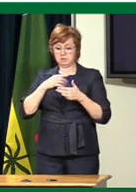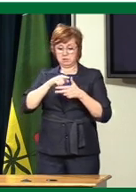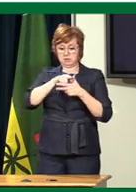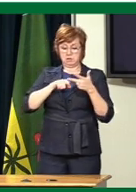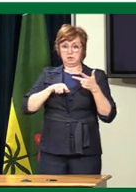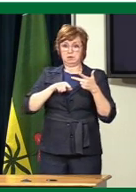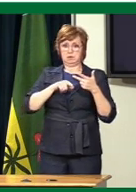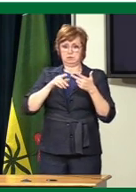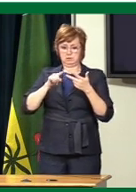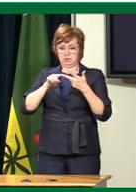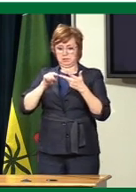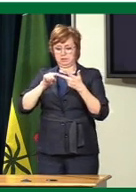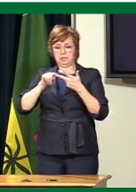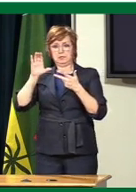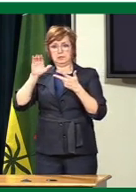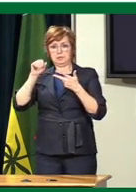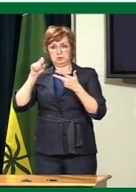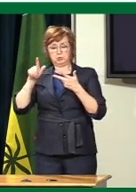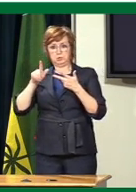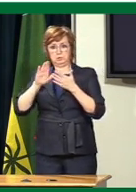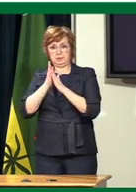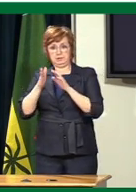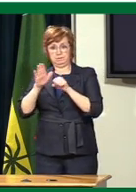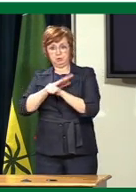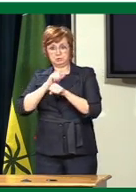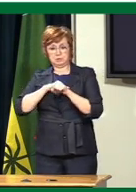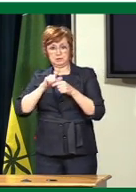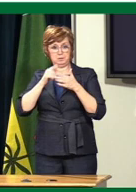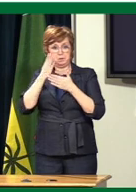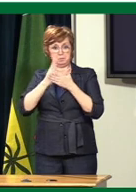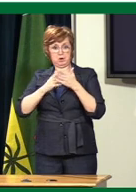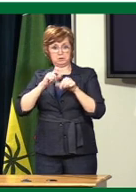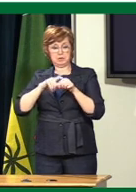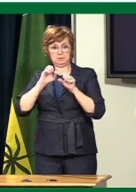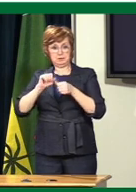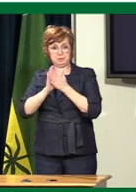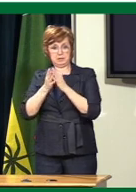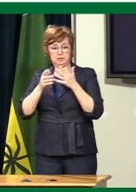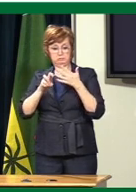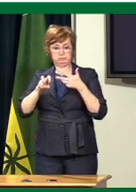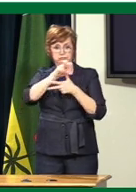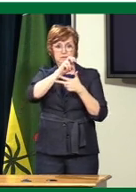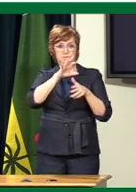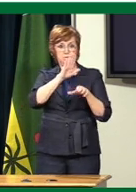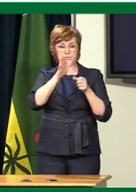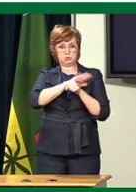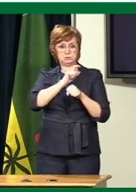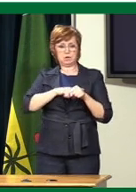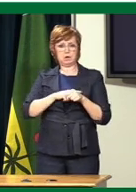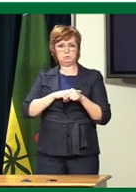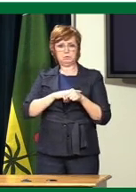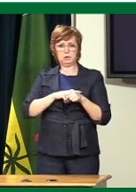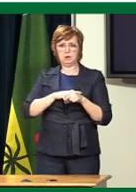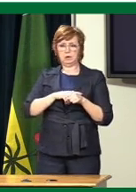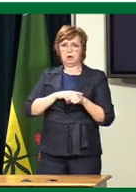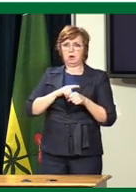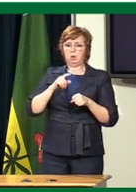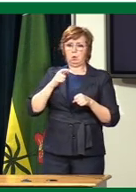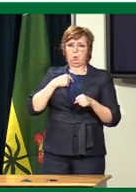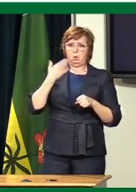So I don't know the answer to your question, but I will say this, that there are lots of people that work in our system that choose to